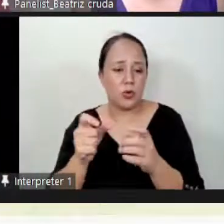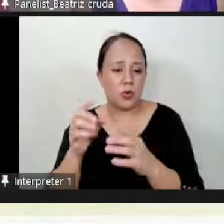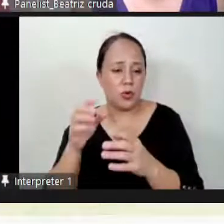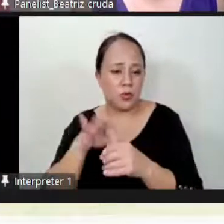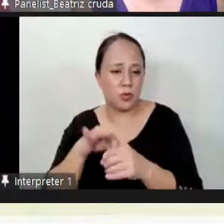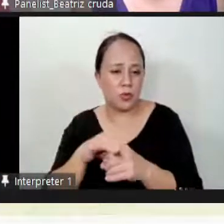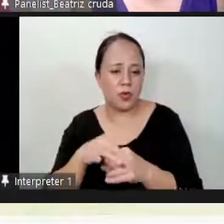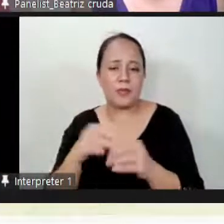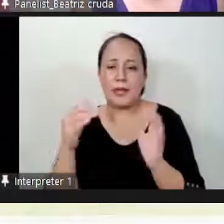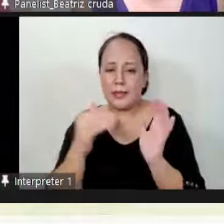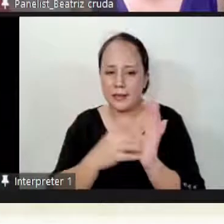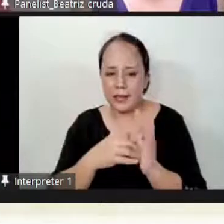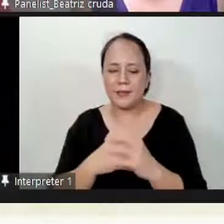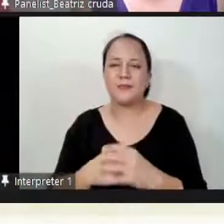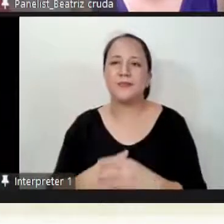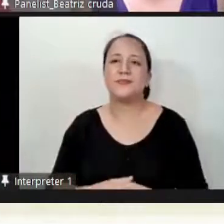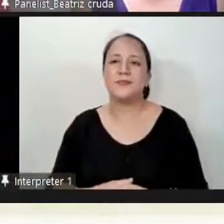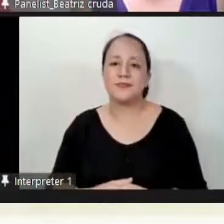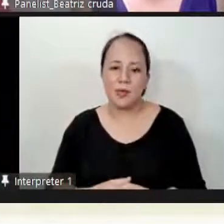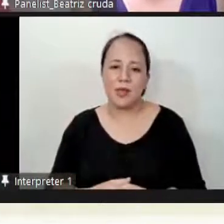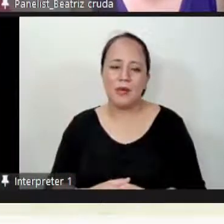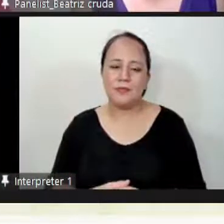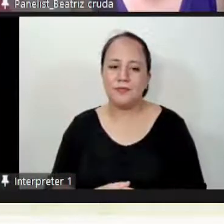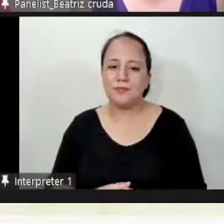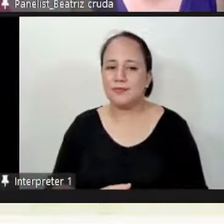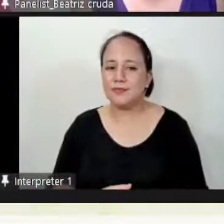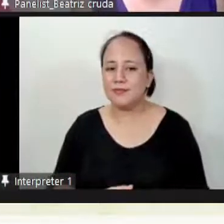Speaking again